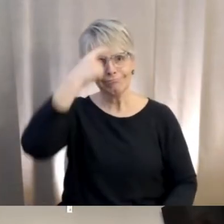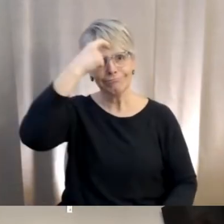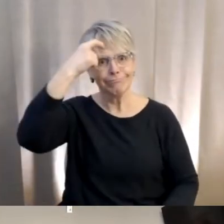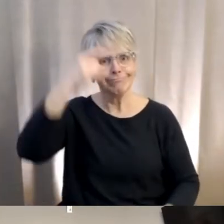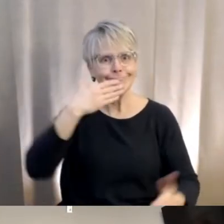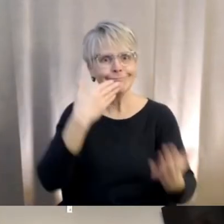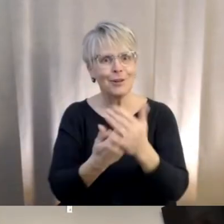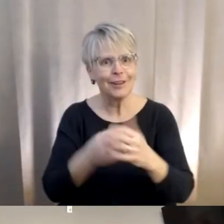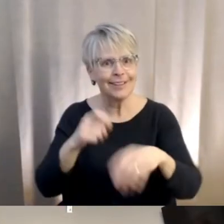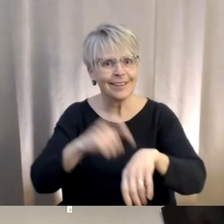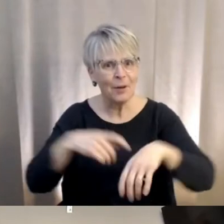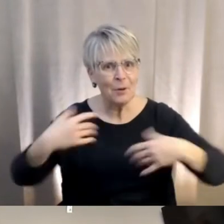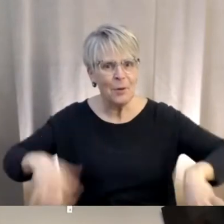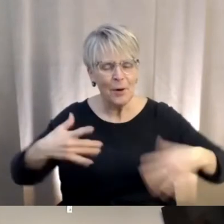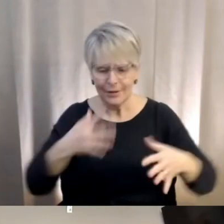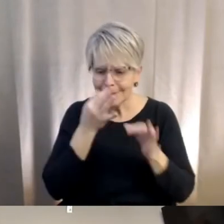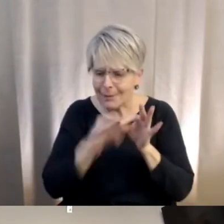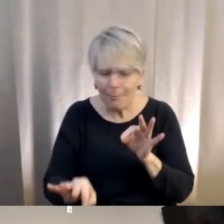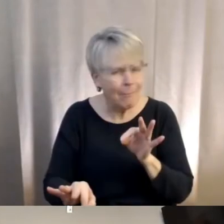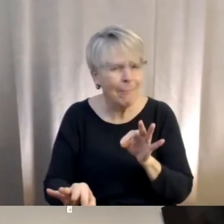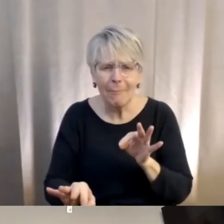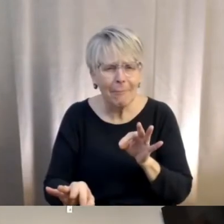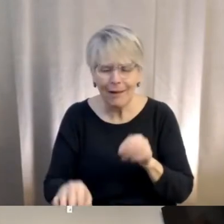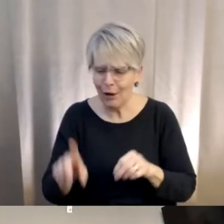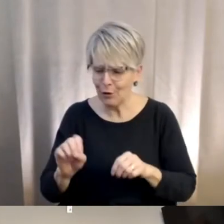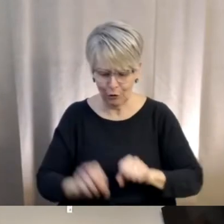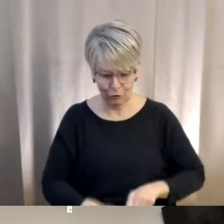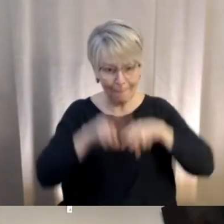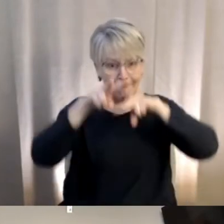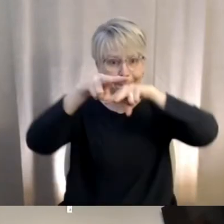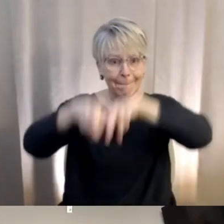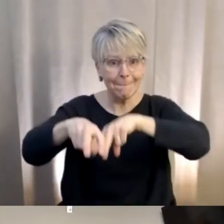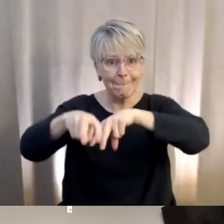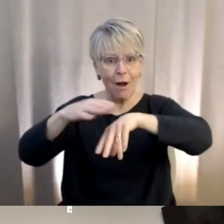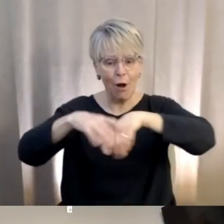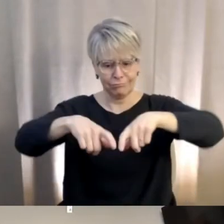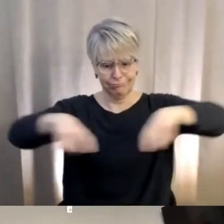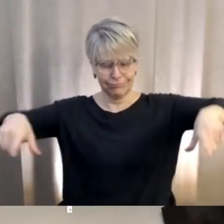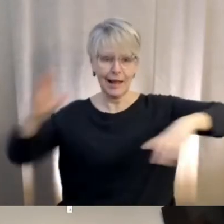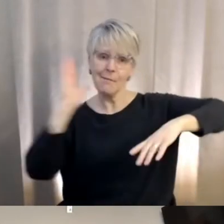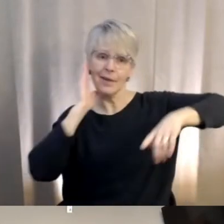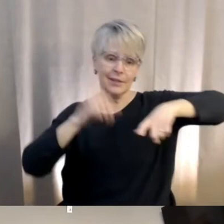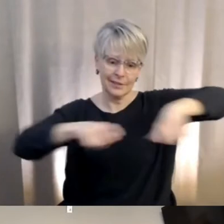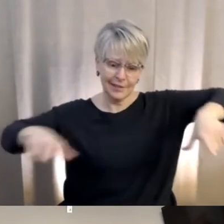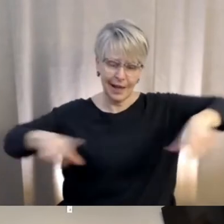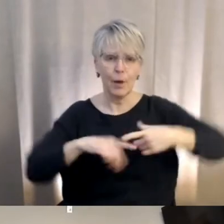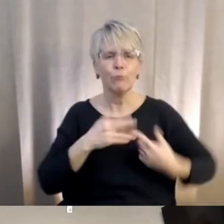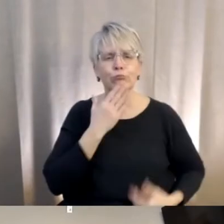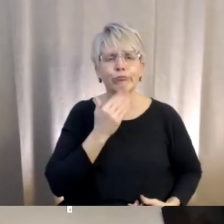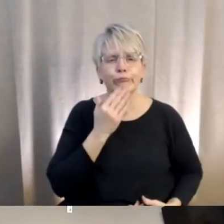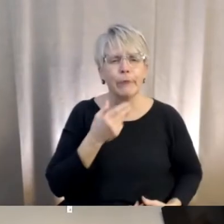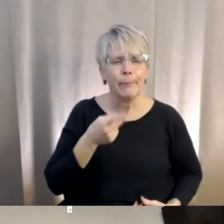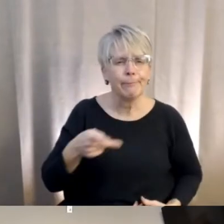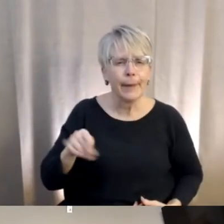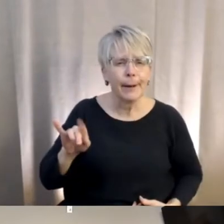moment, just like something so simple as a dog jumping onto a stretcher. But it was a super cute puppy, and it was just